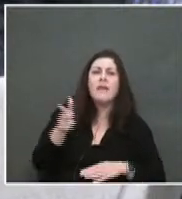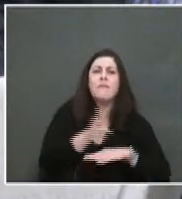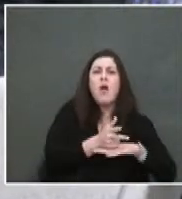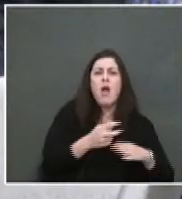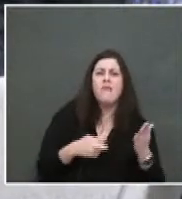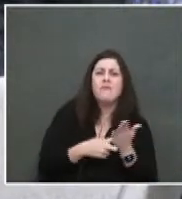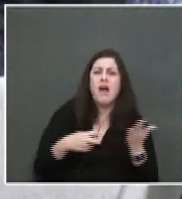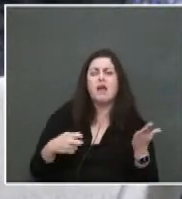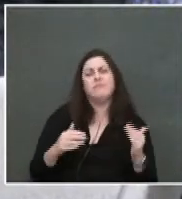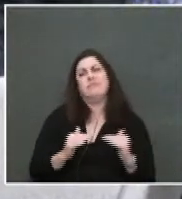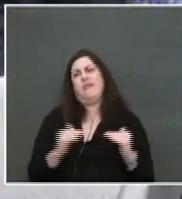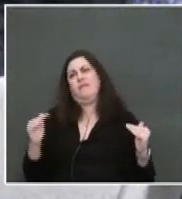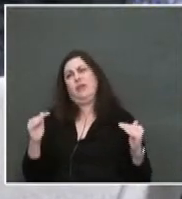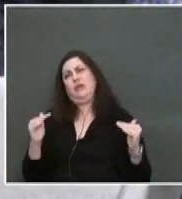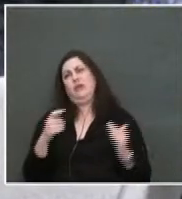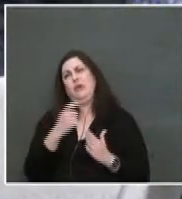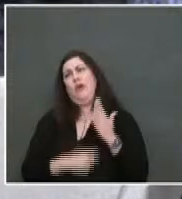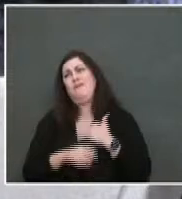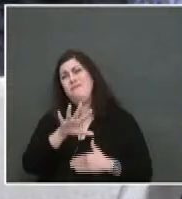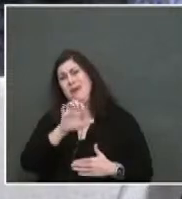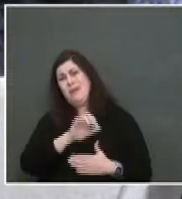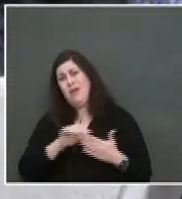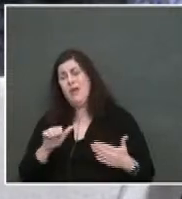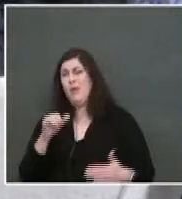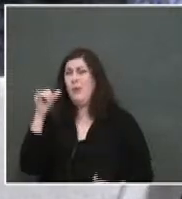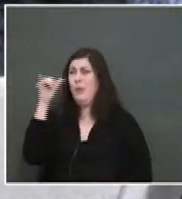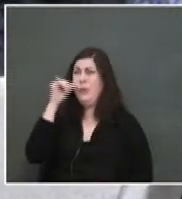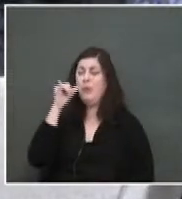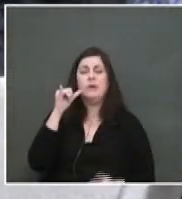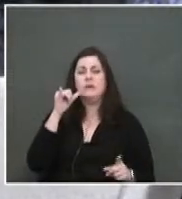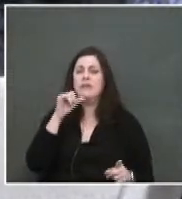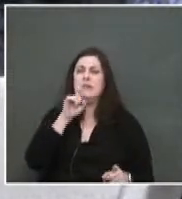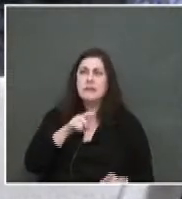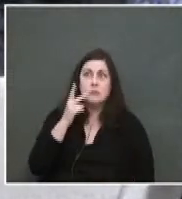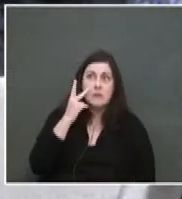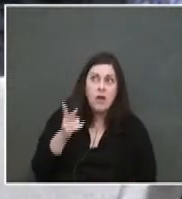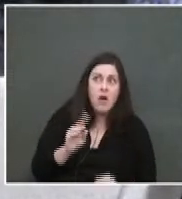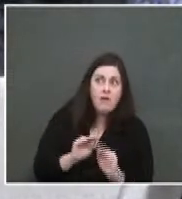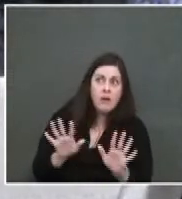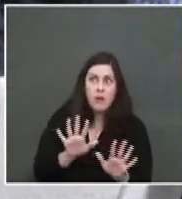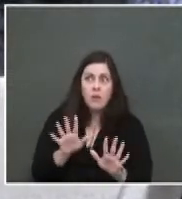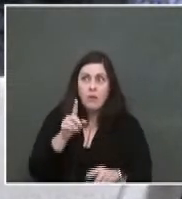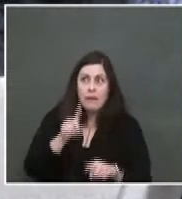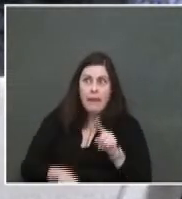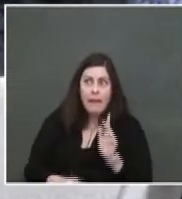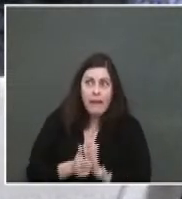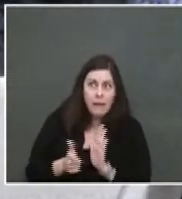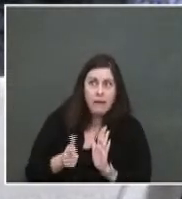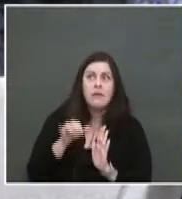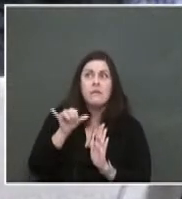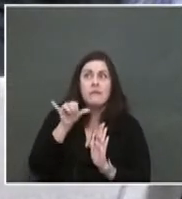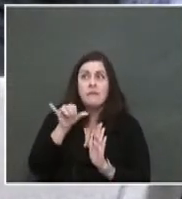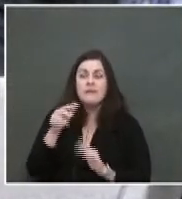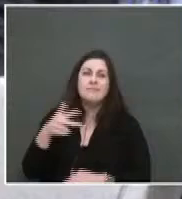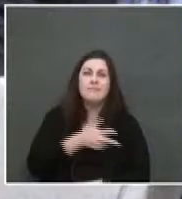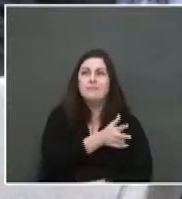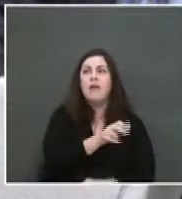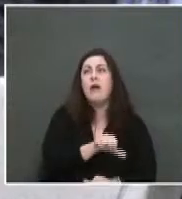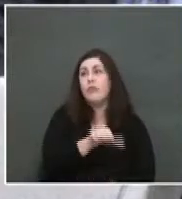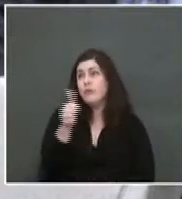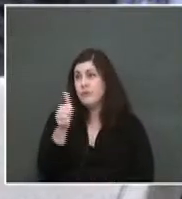anybody, because that means that it's going to cost them $500. And so we have a responsibility to make sure that, it's evident that this is a no